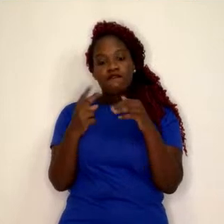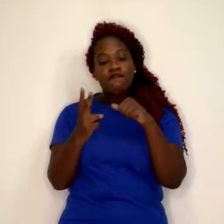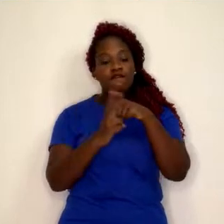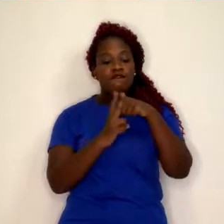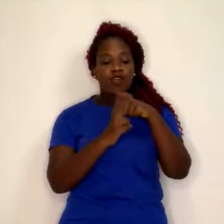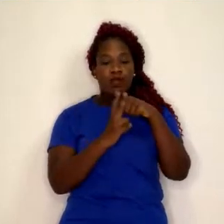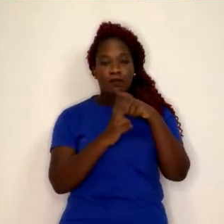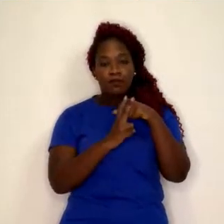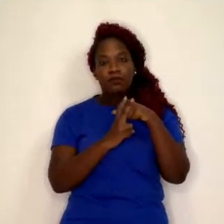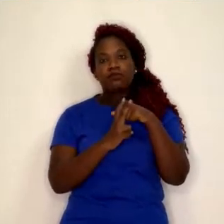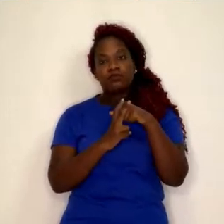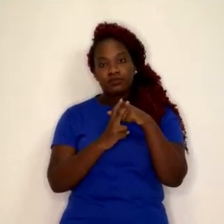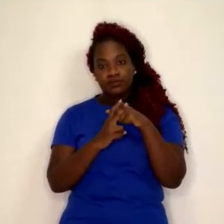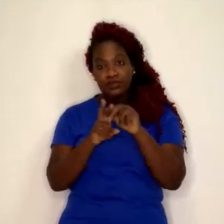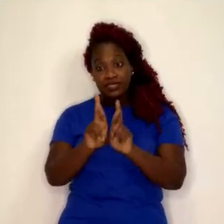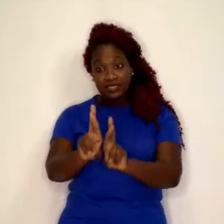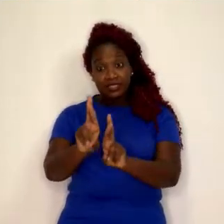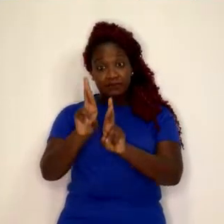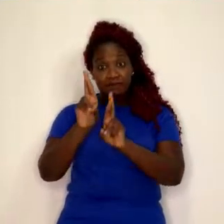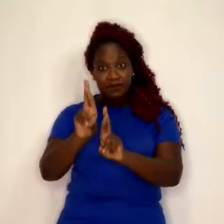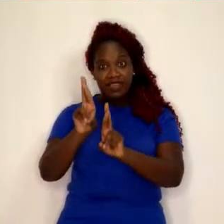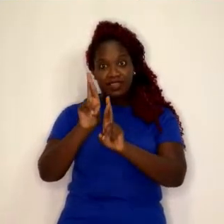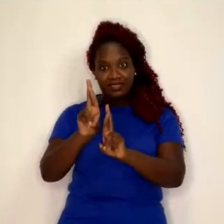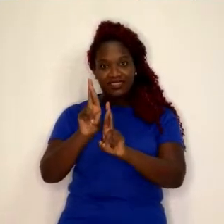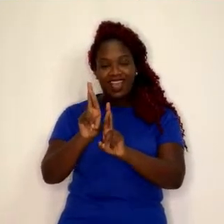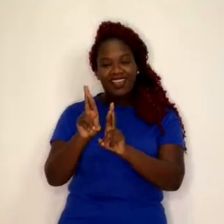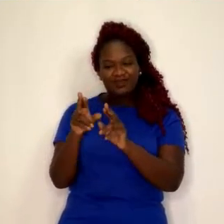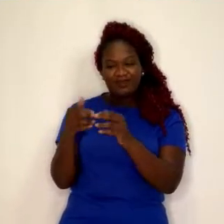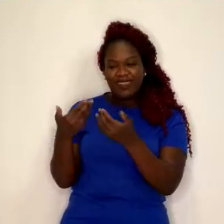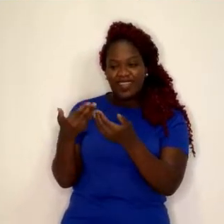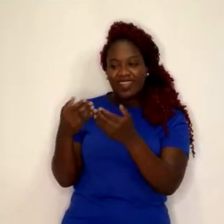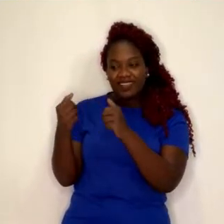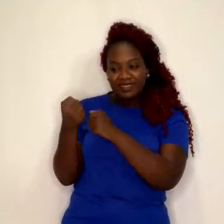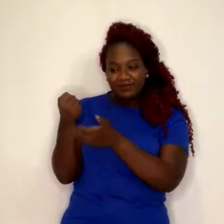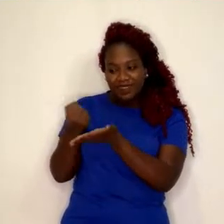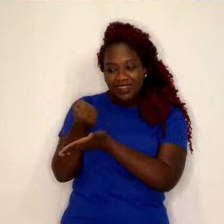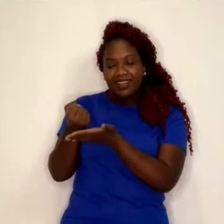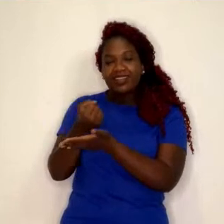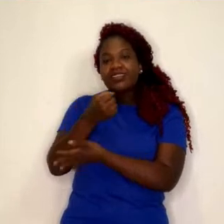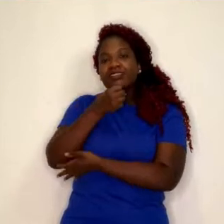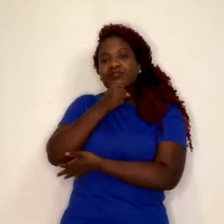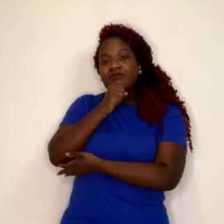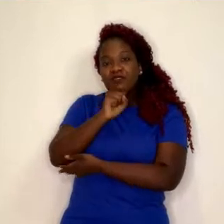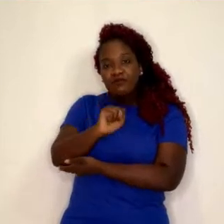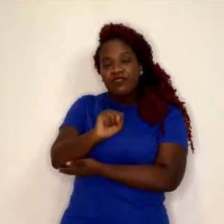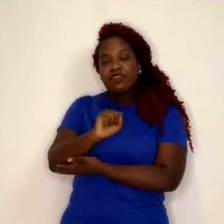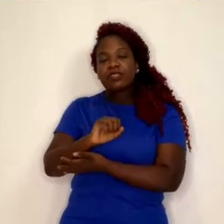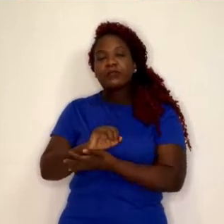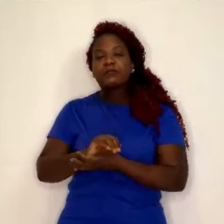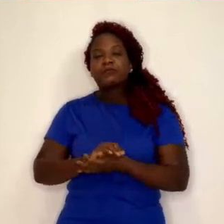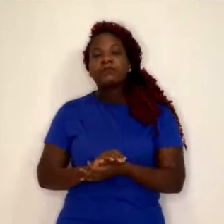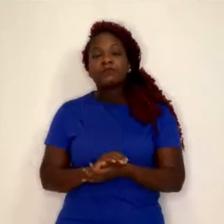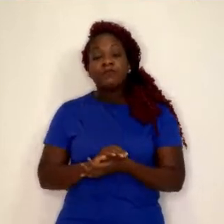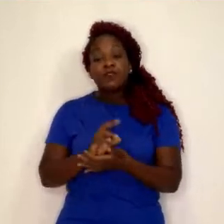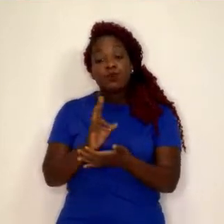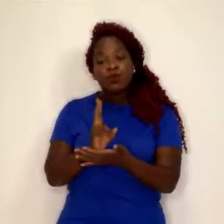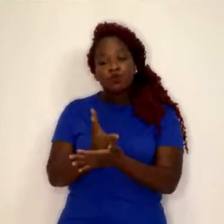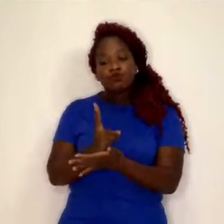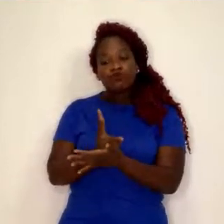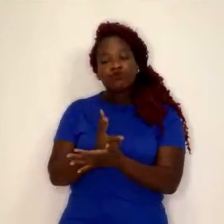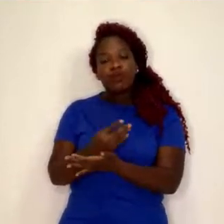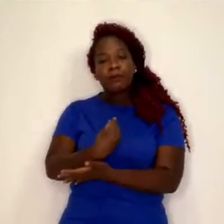this verb, to be hopeful, bringing once again Paulo Freire,